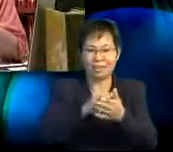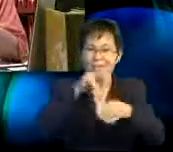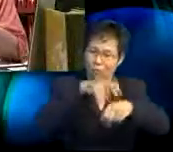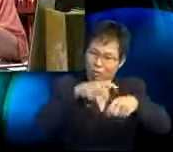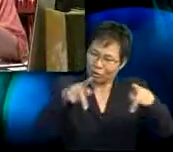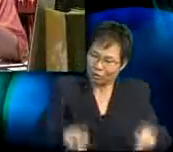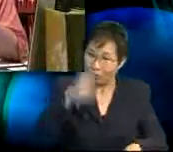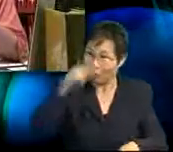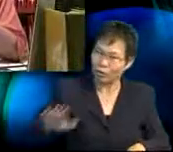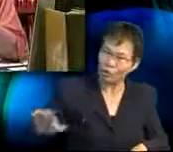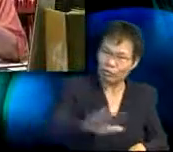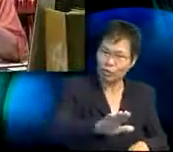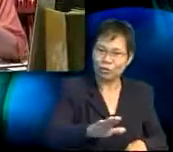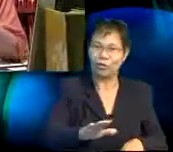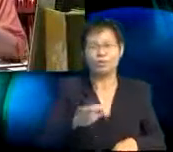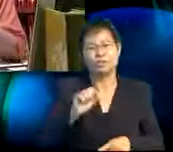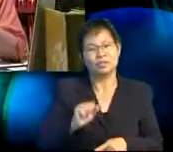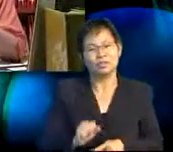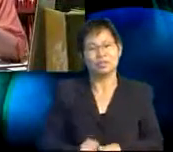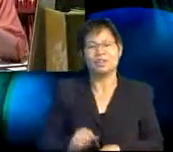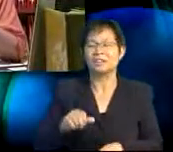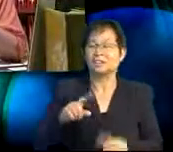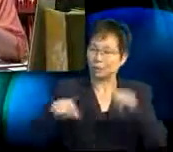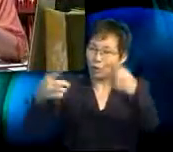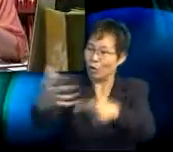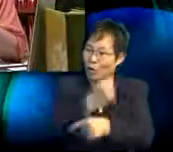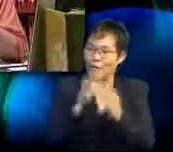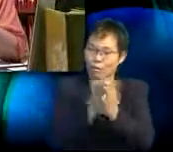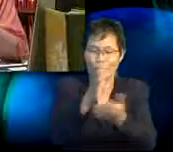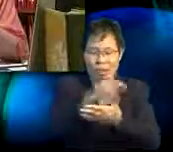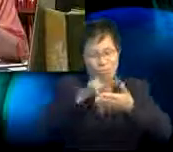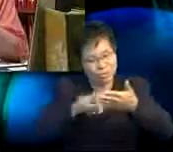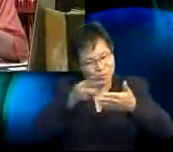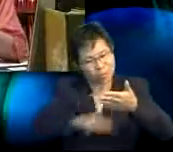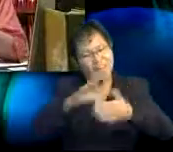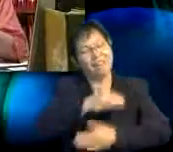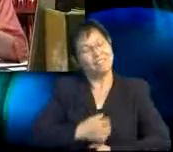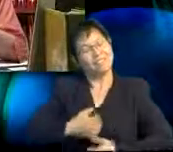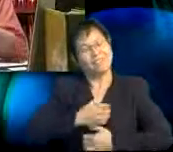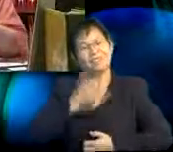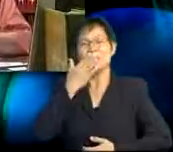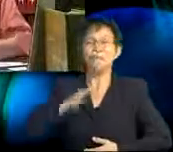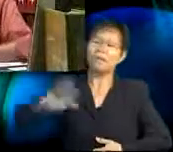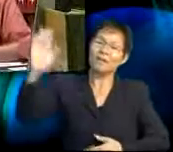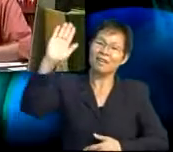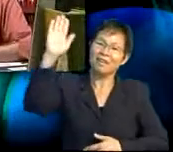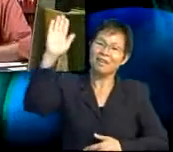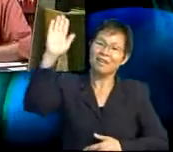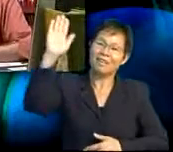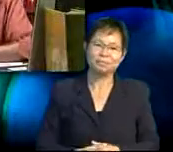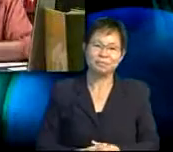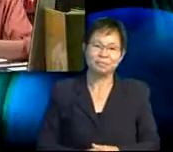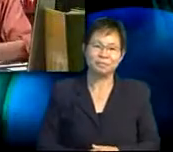People for you. So go get the book and read it and enjoy. Bye.